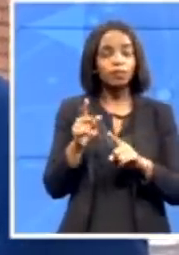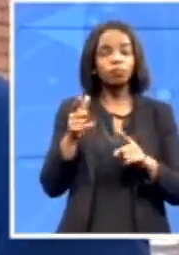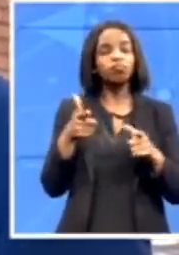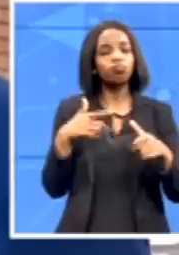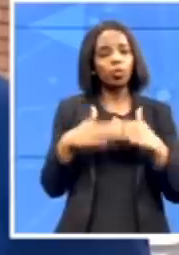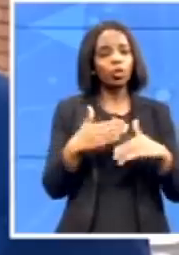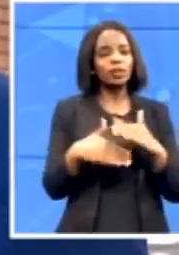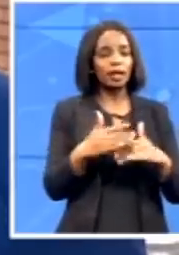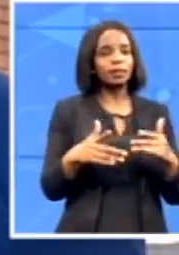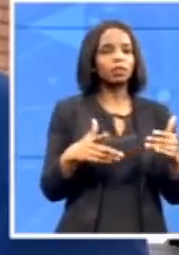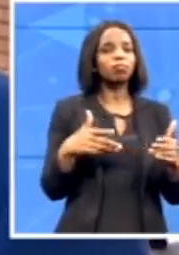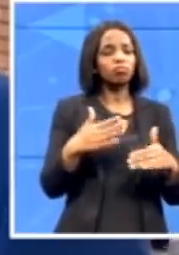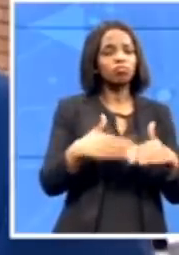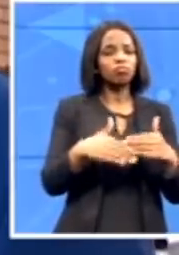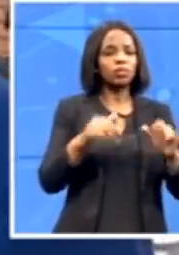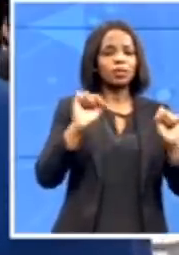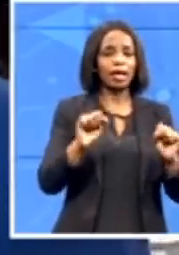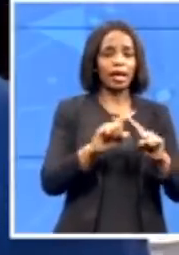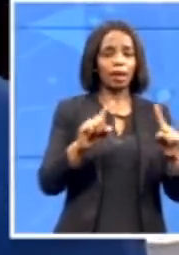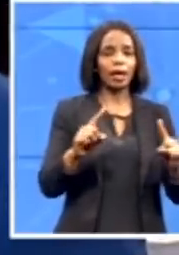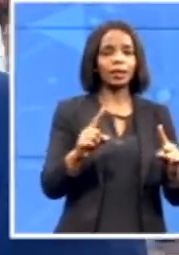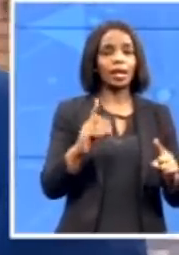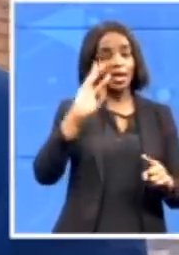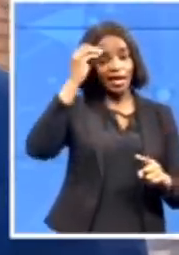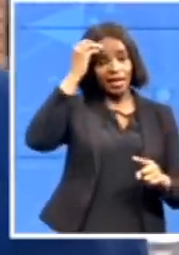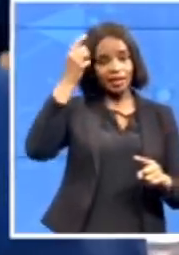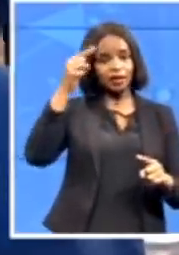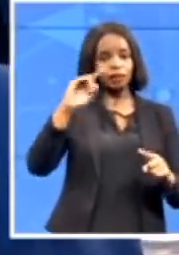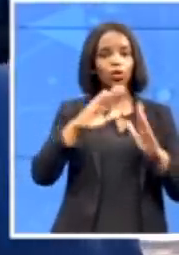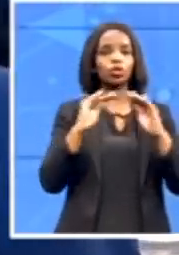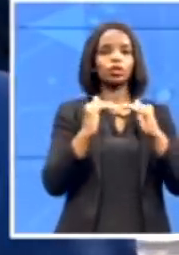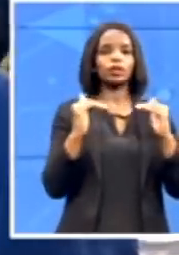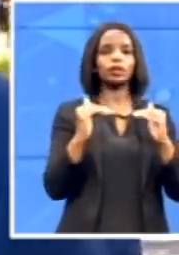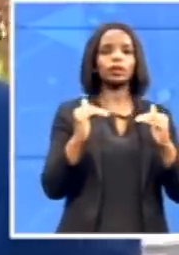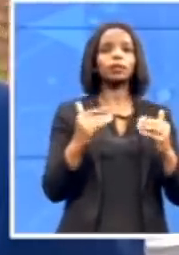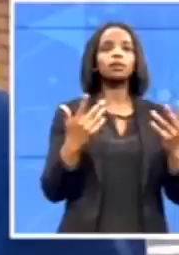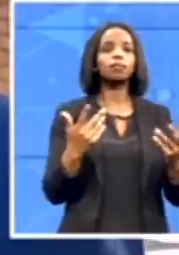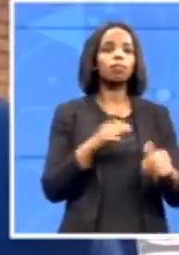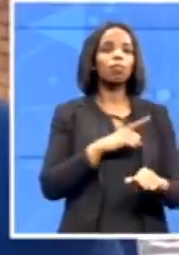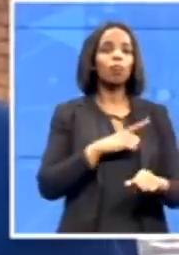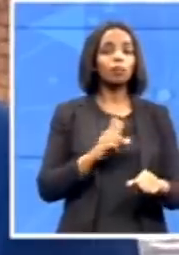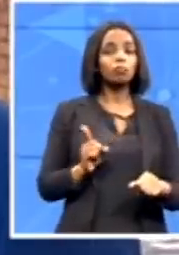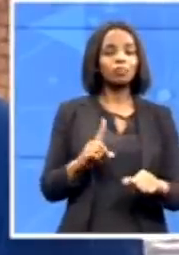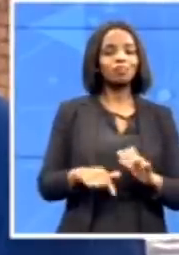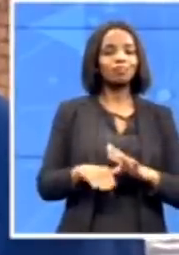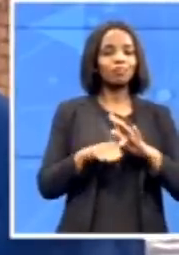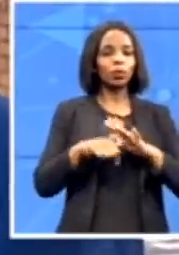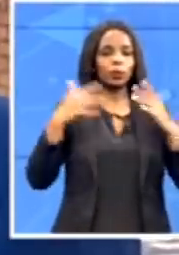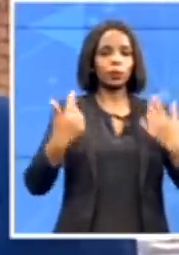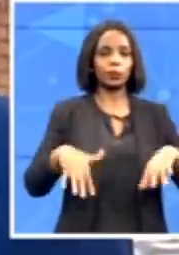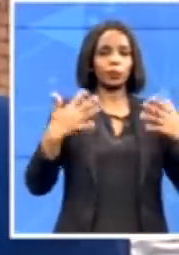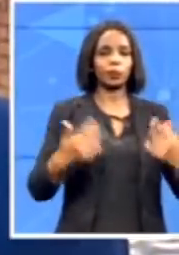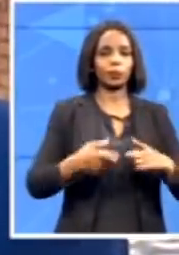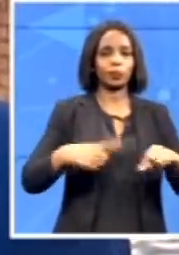what must be right according to the eyes of the law is of utmost importance. And in this case, we are saying, as the representative of the former